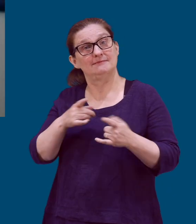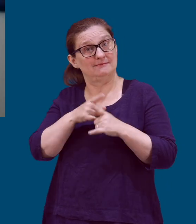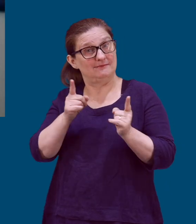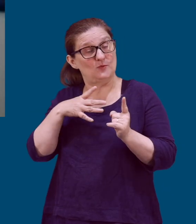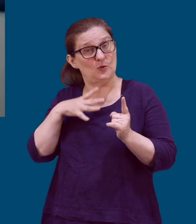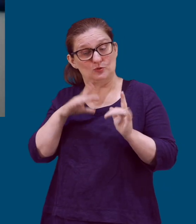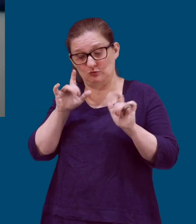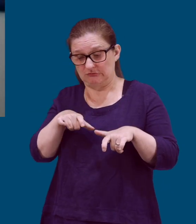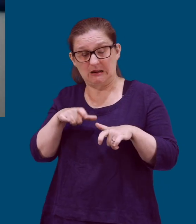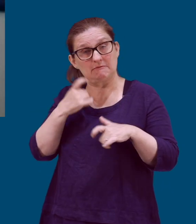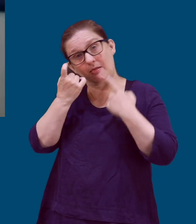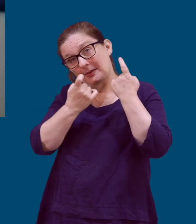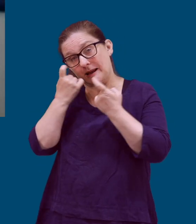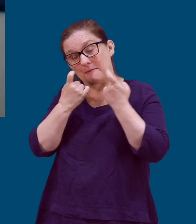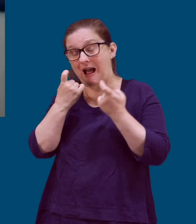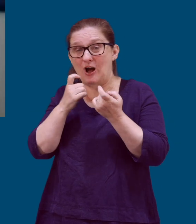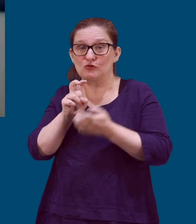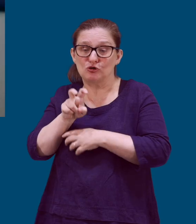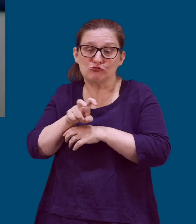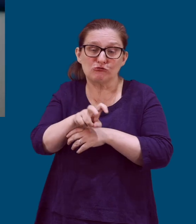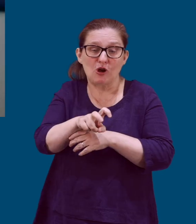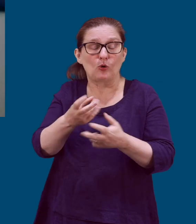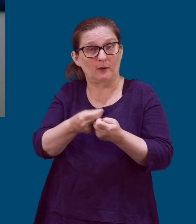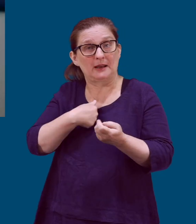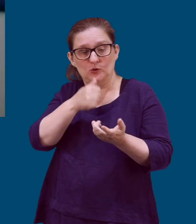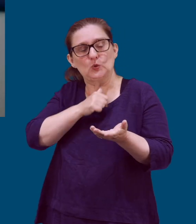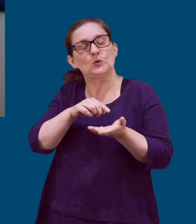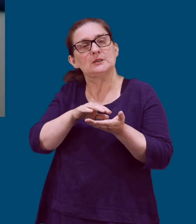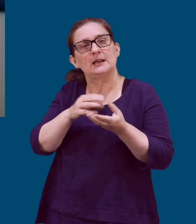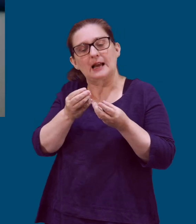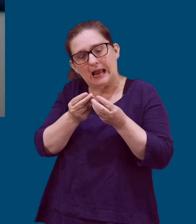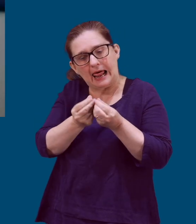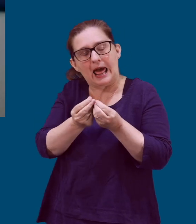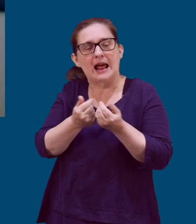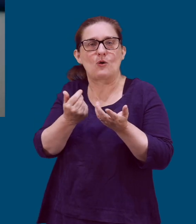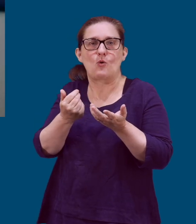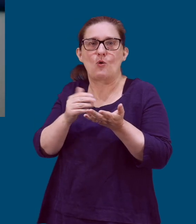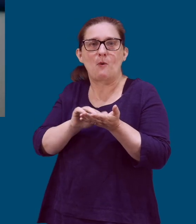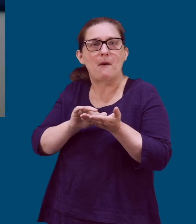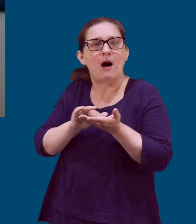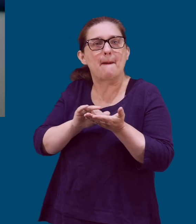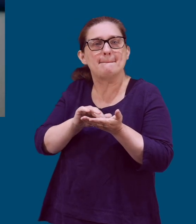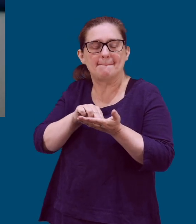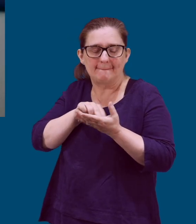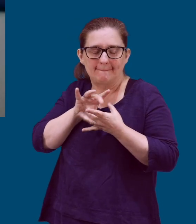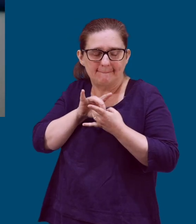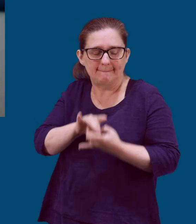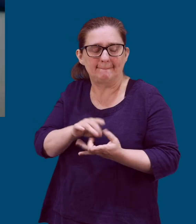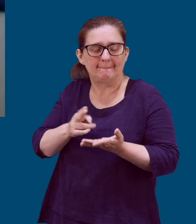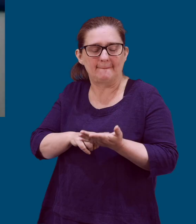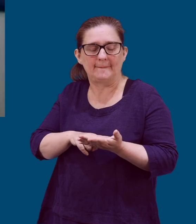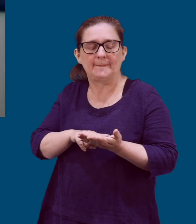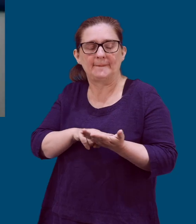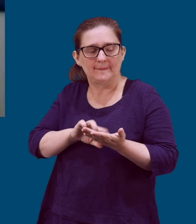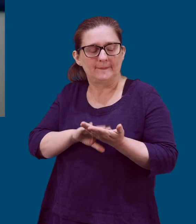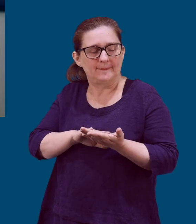and think about slugs with me, use the clay or your palm as your anchor. Come back to it if there